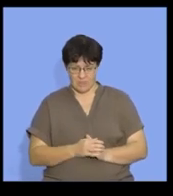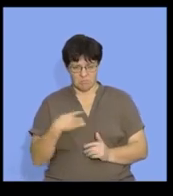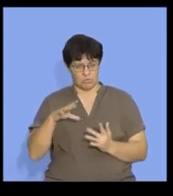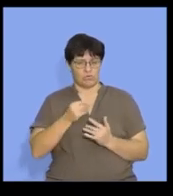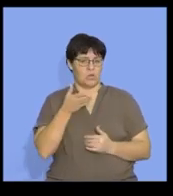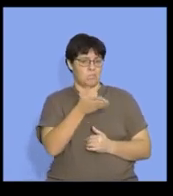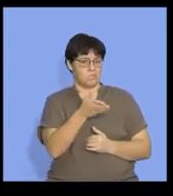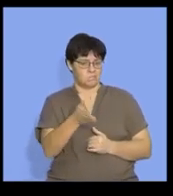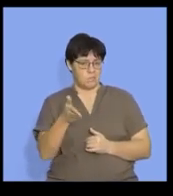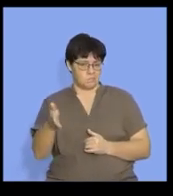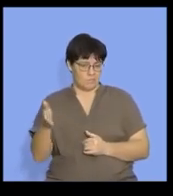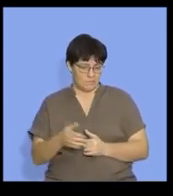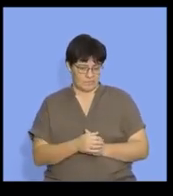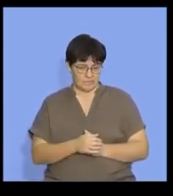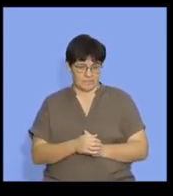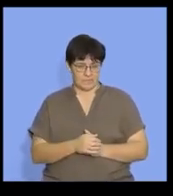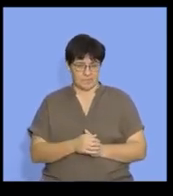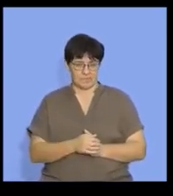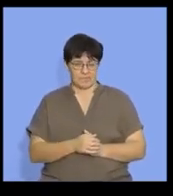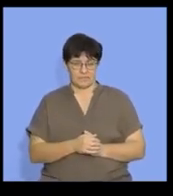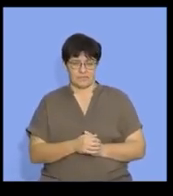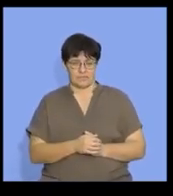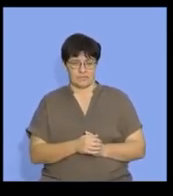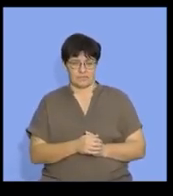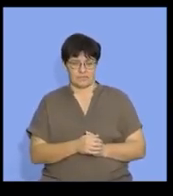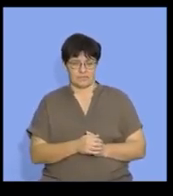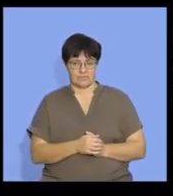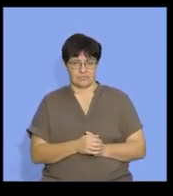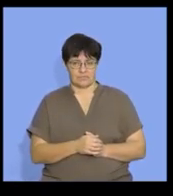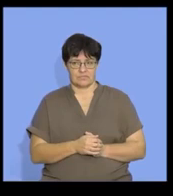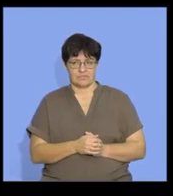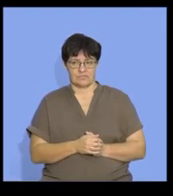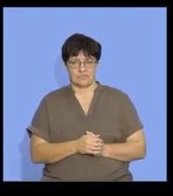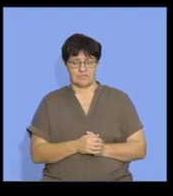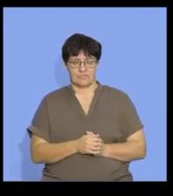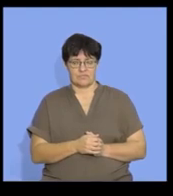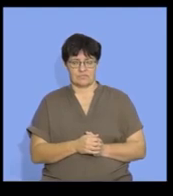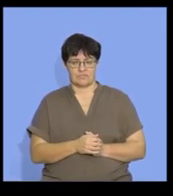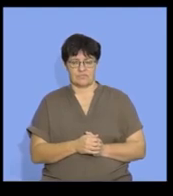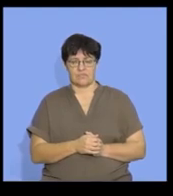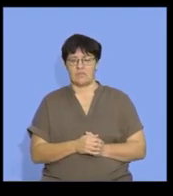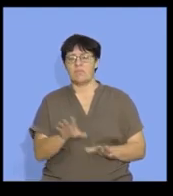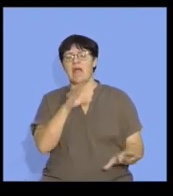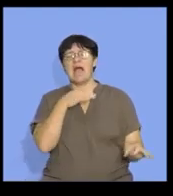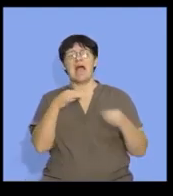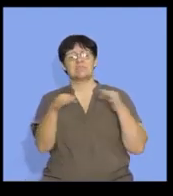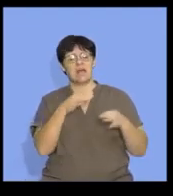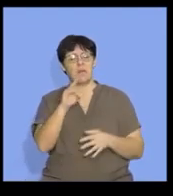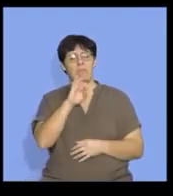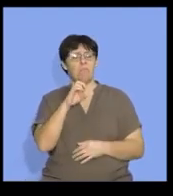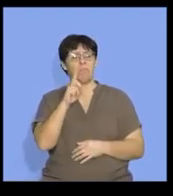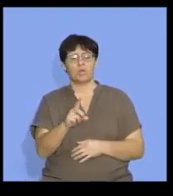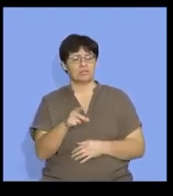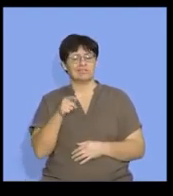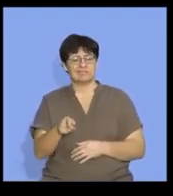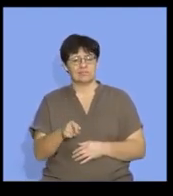All right, what substances must I put on the bread? Explain why mold did